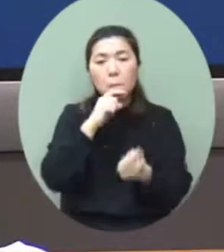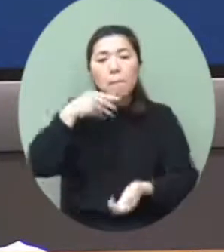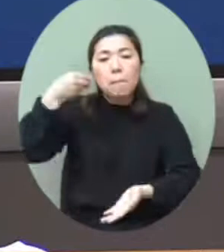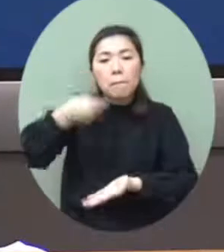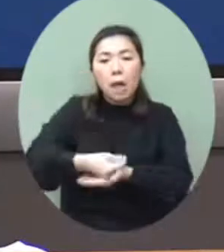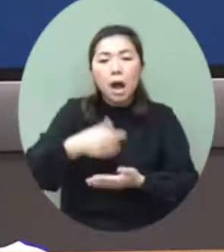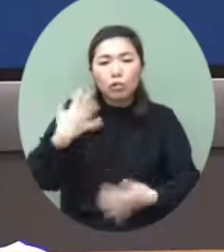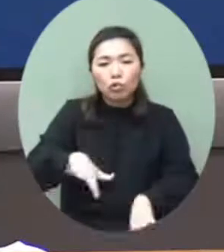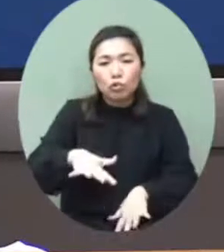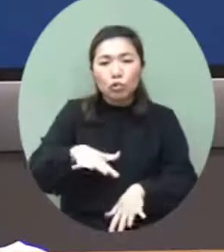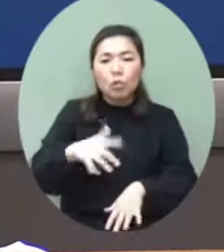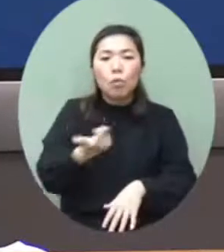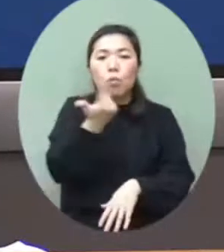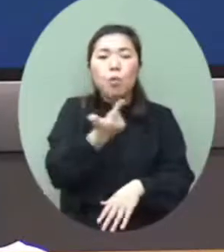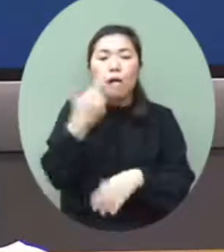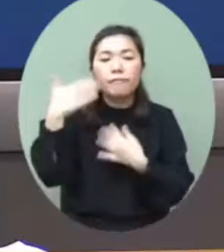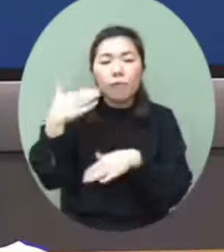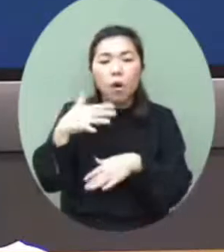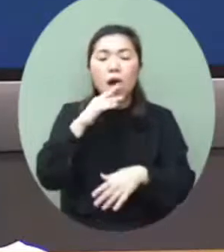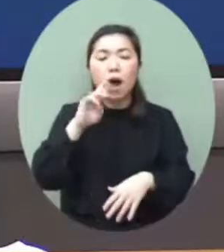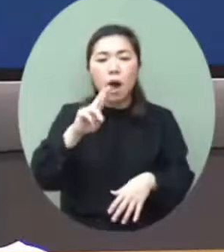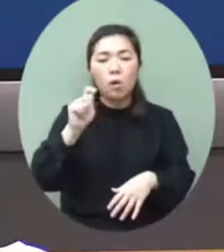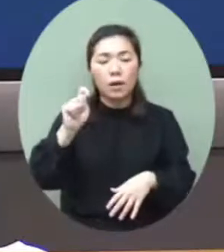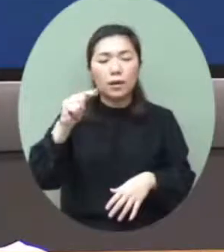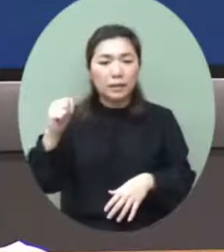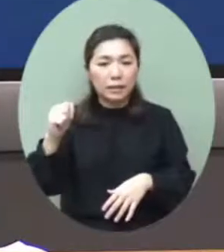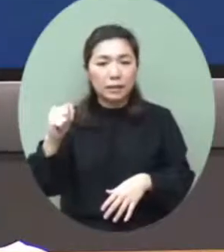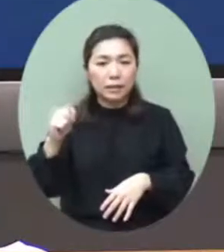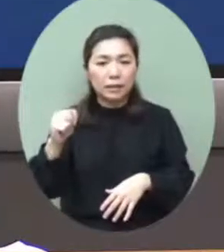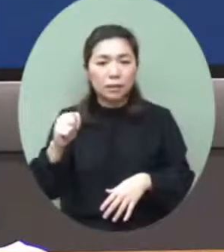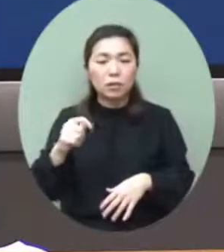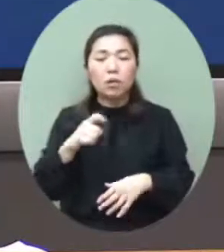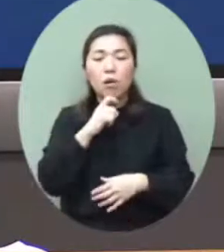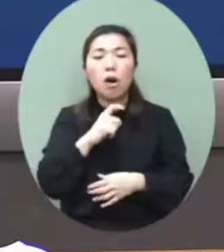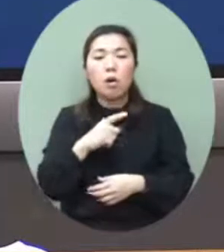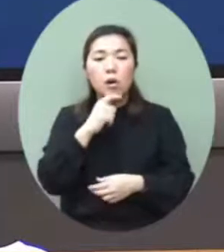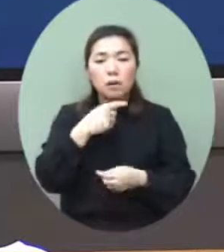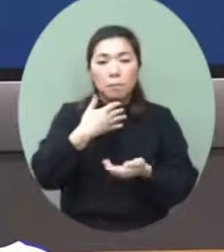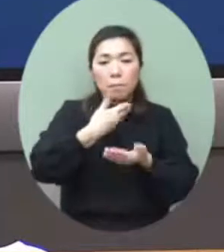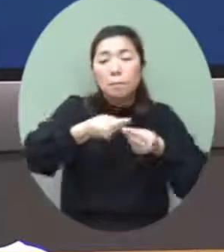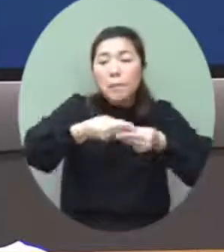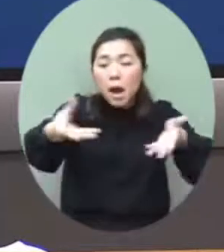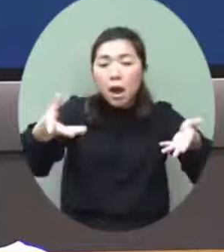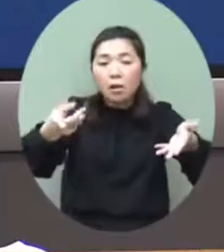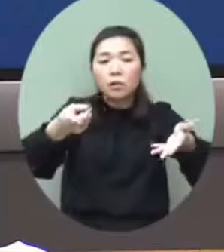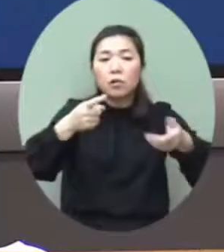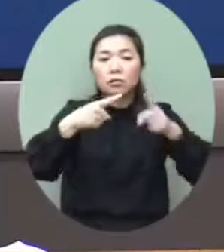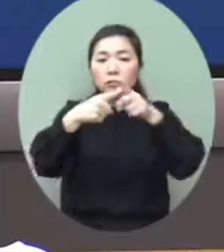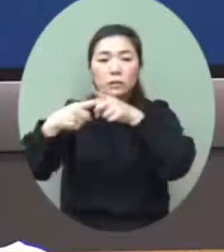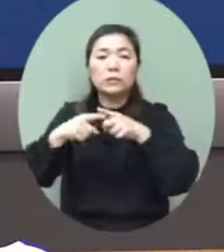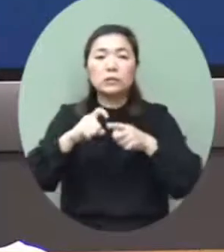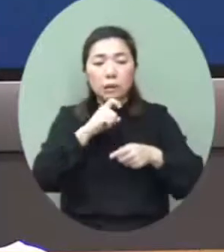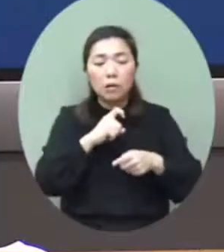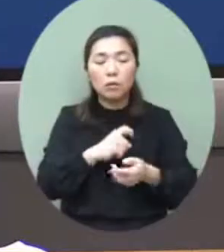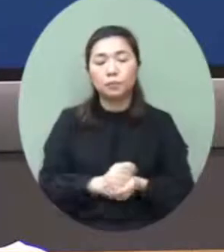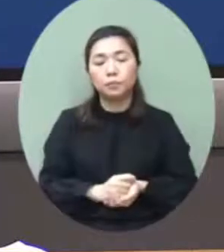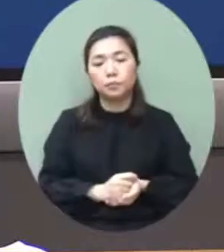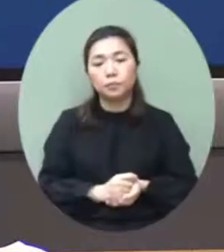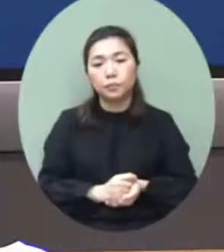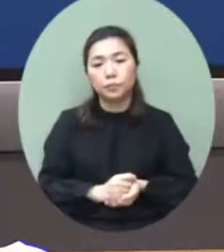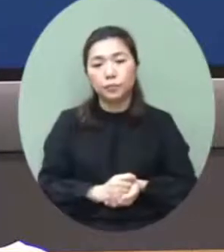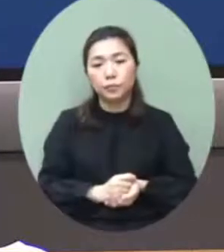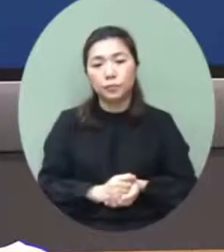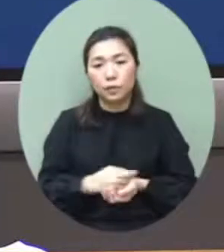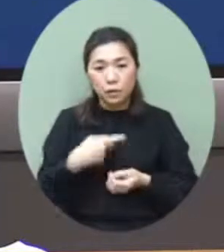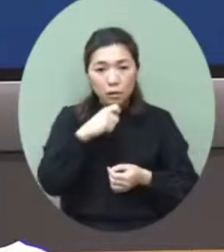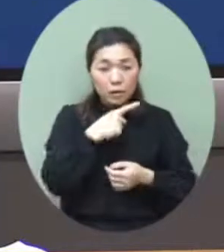central authorities, the Hong Kong SL government has procured a large amount of RAT kits being distributed to the